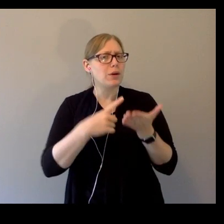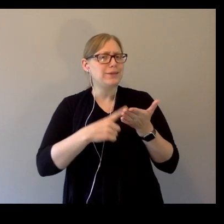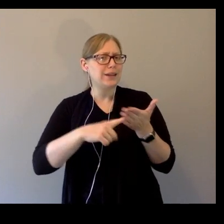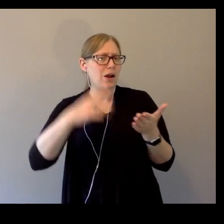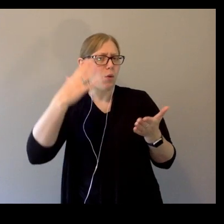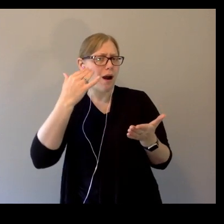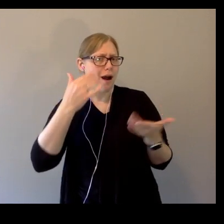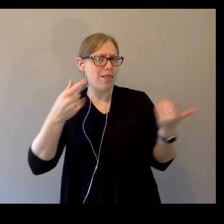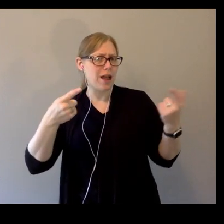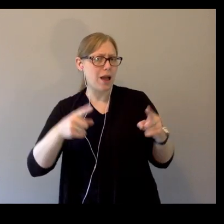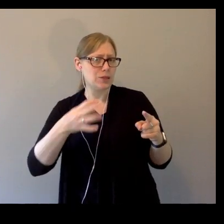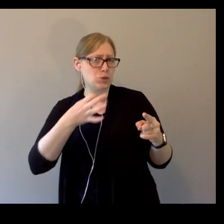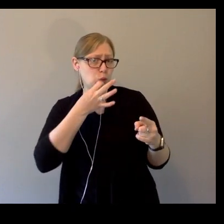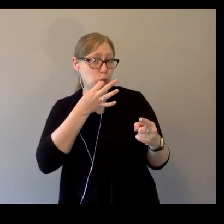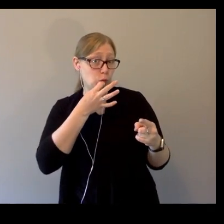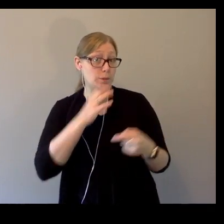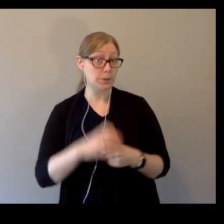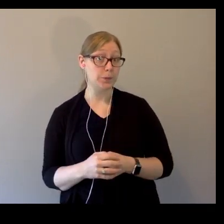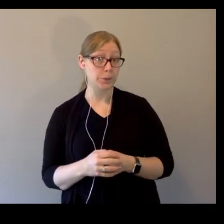shortly.